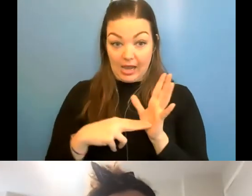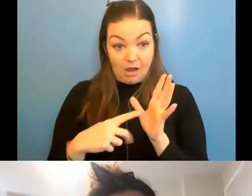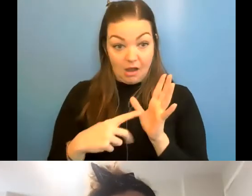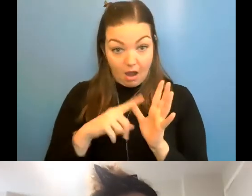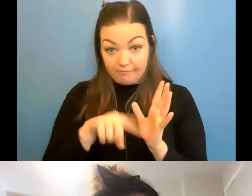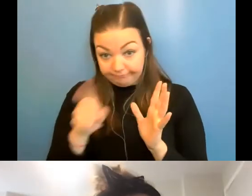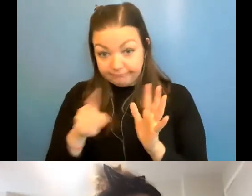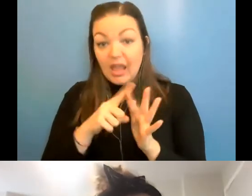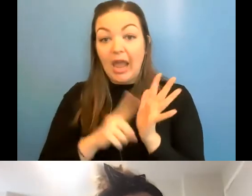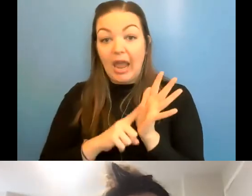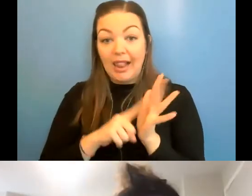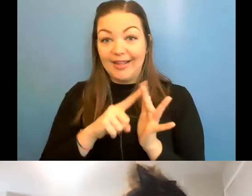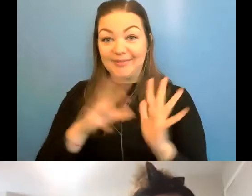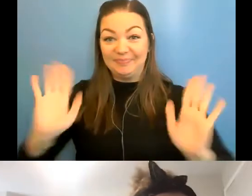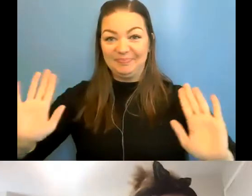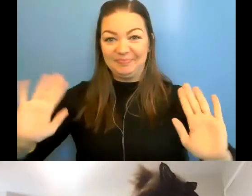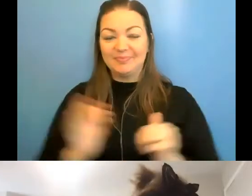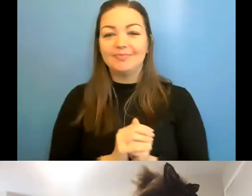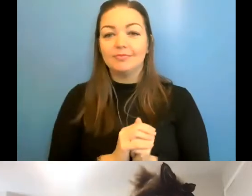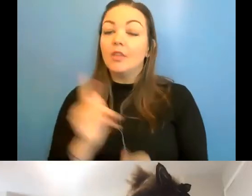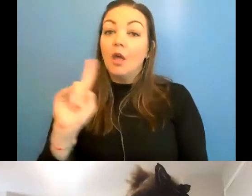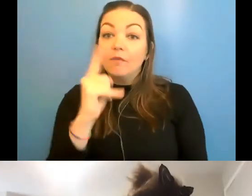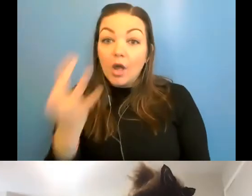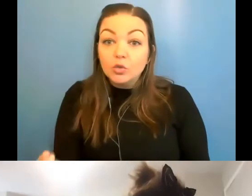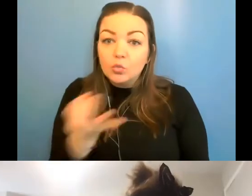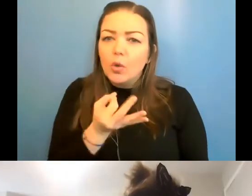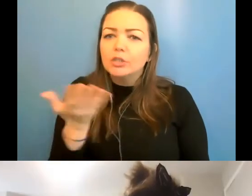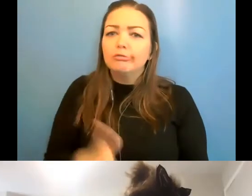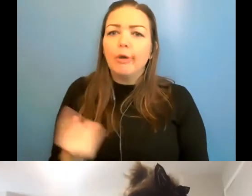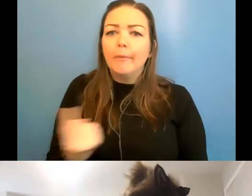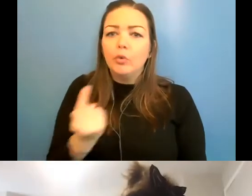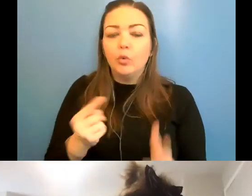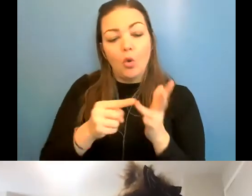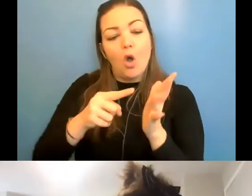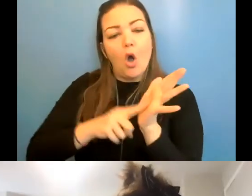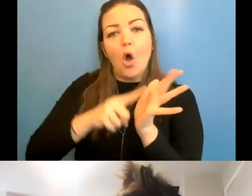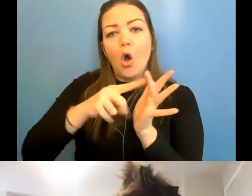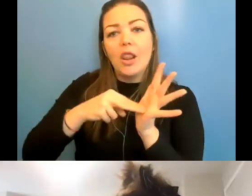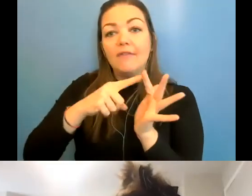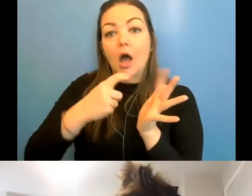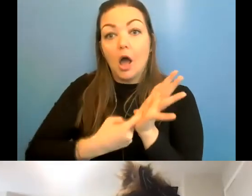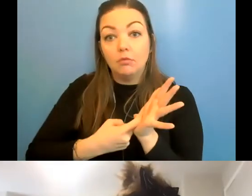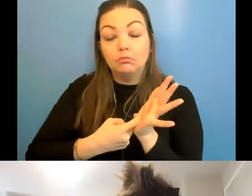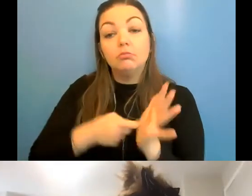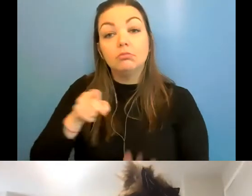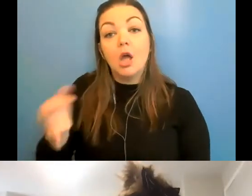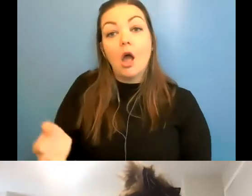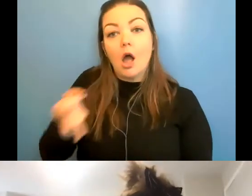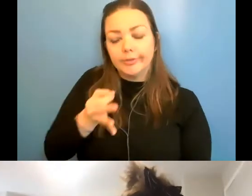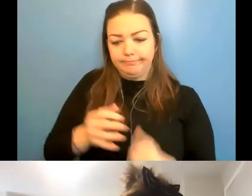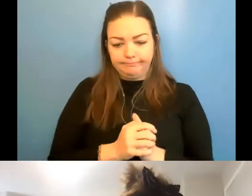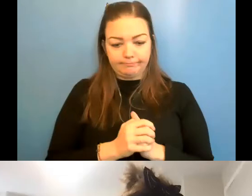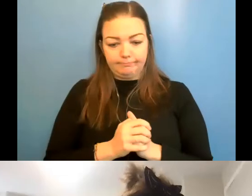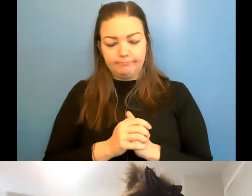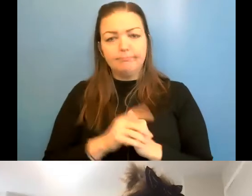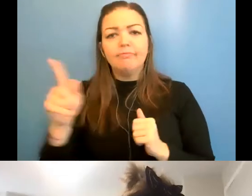Fantastic. So our first question is from Oliver, and he said, what are the